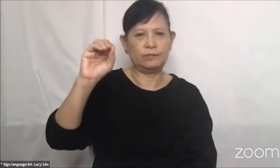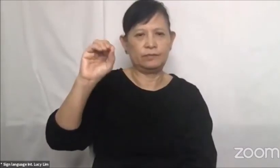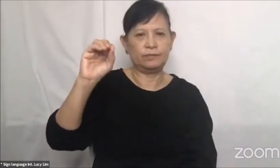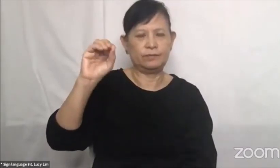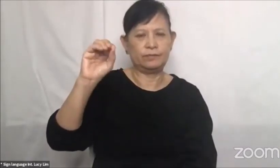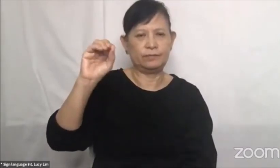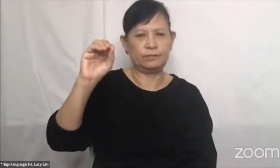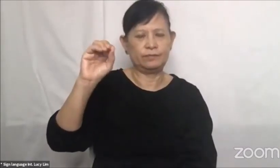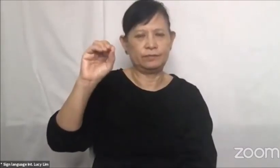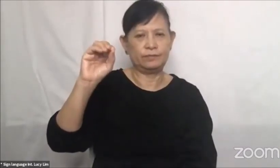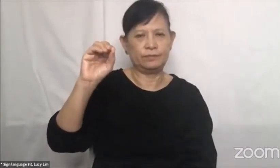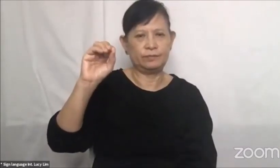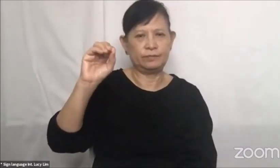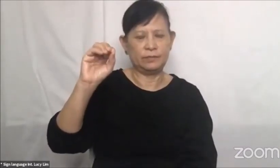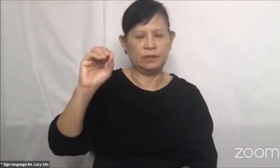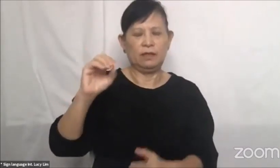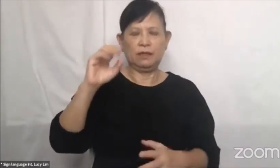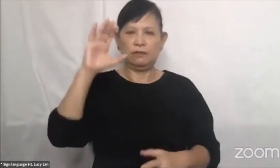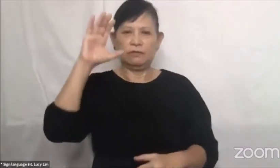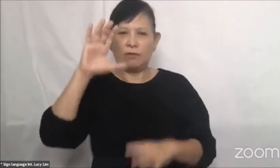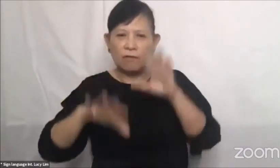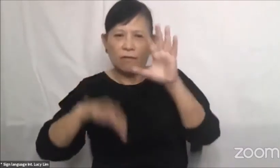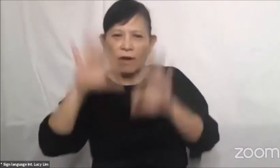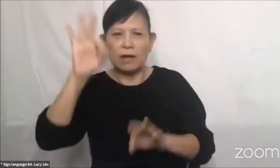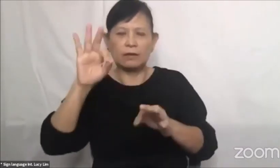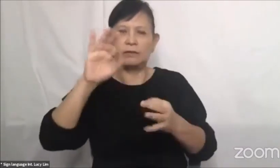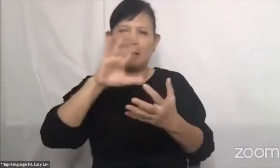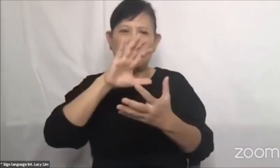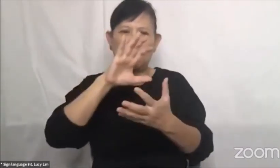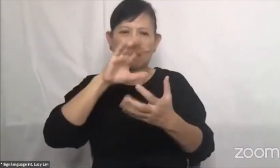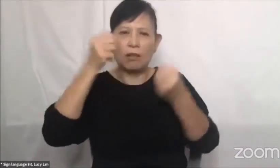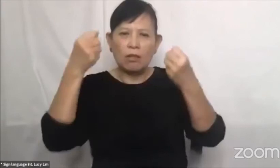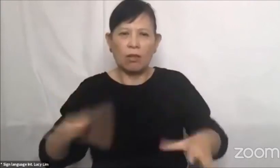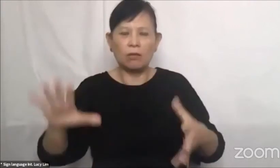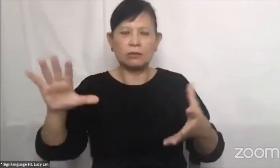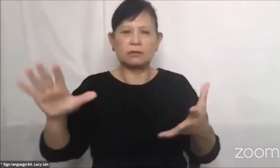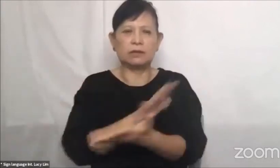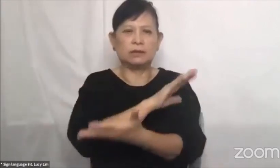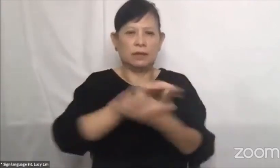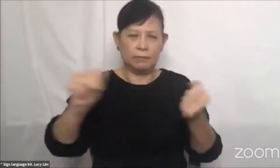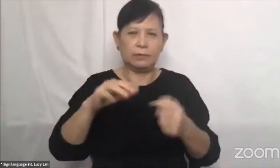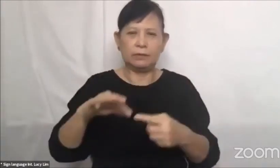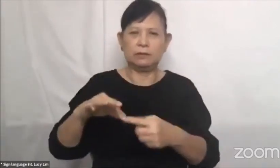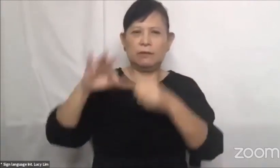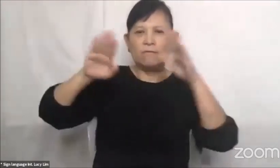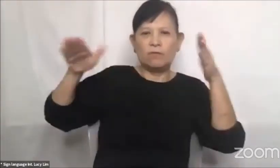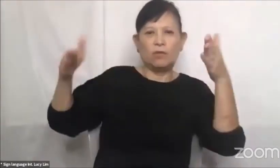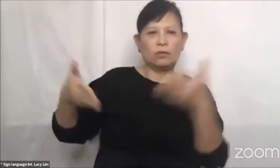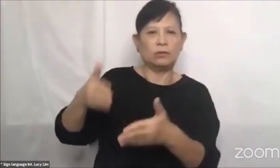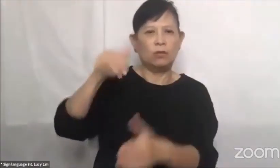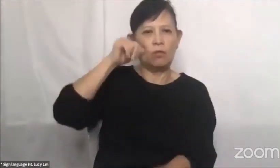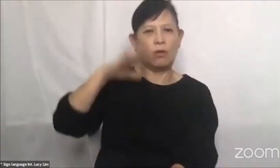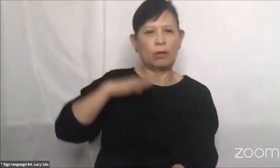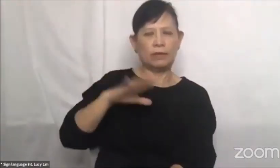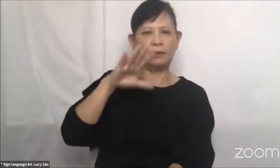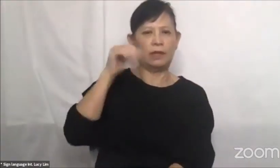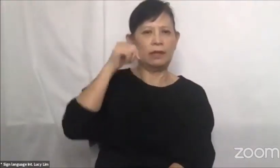assess the loss and damage, particularly focusing on women and girls with disabilities.